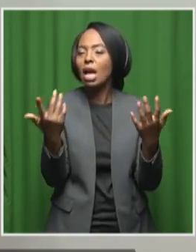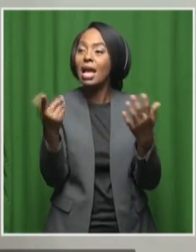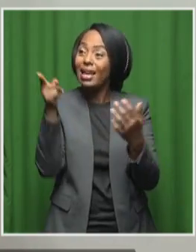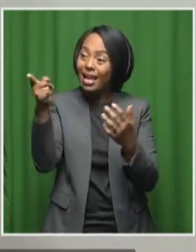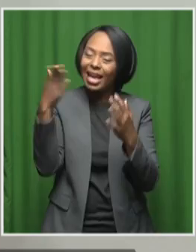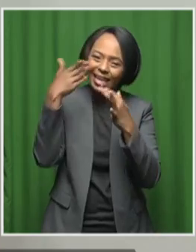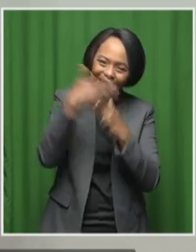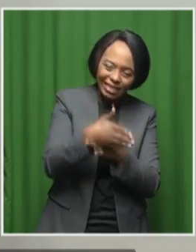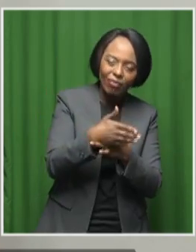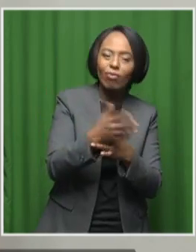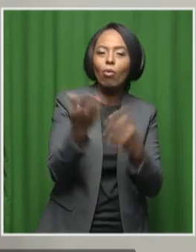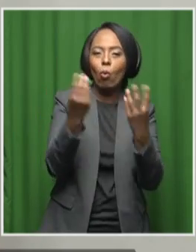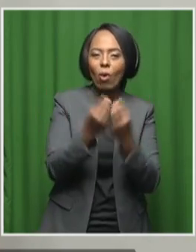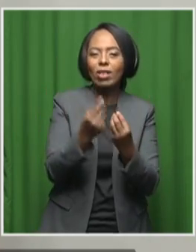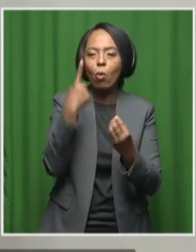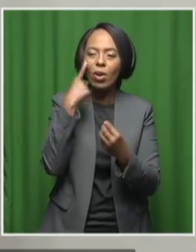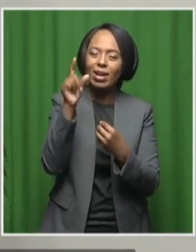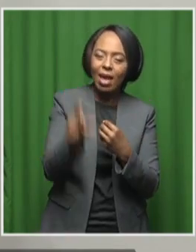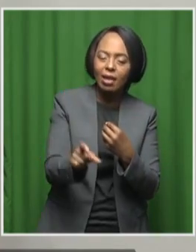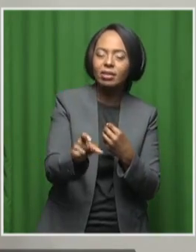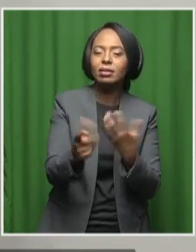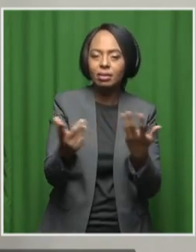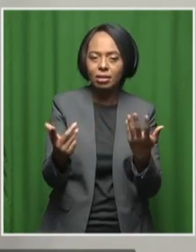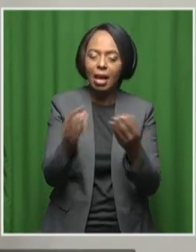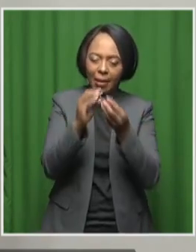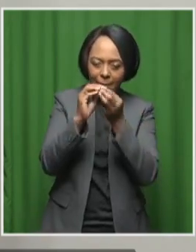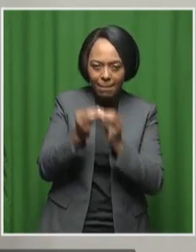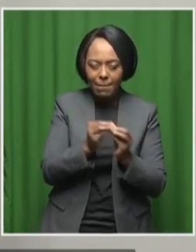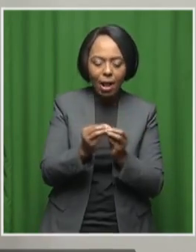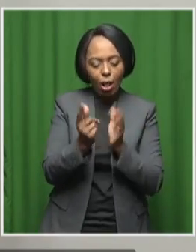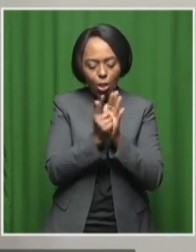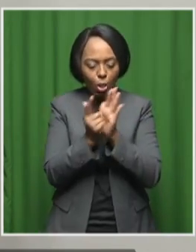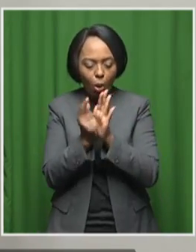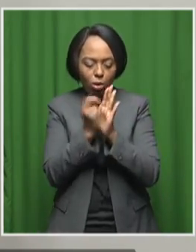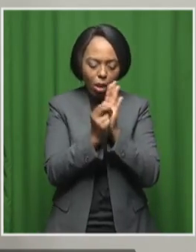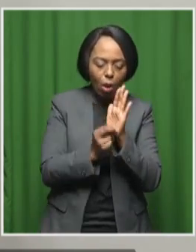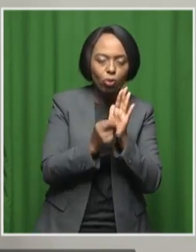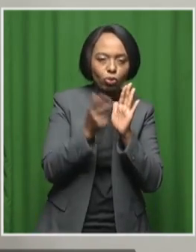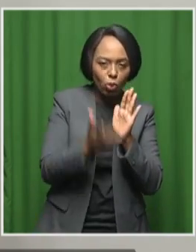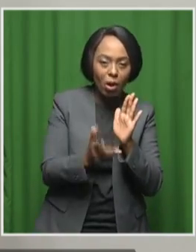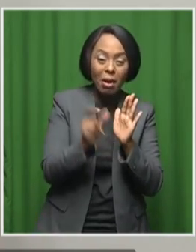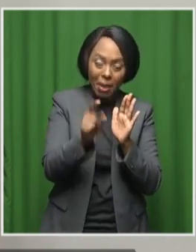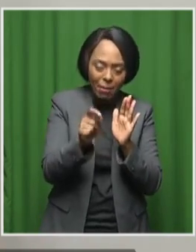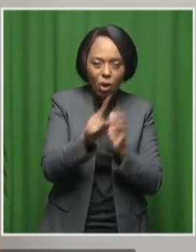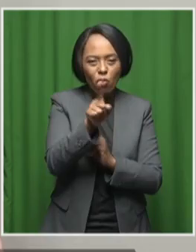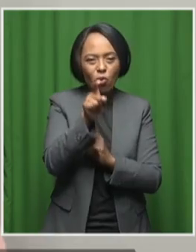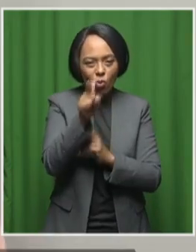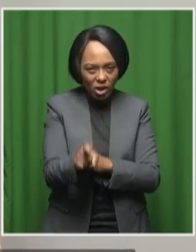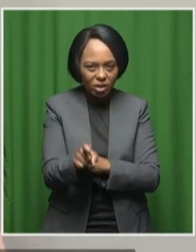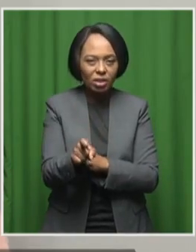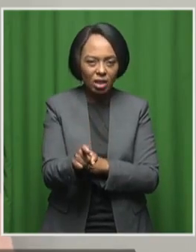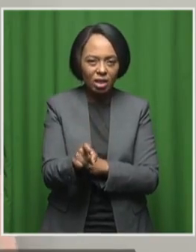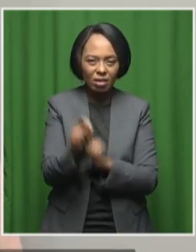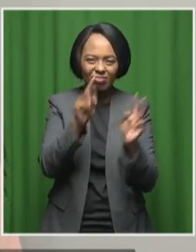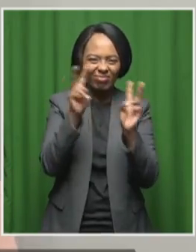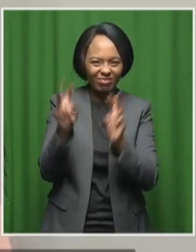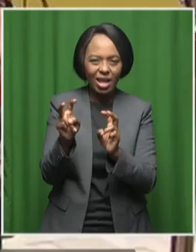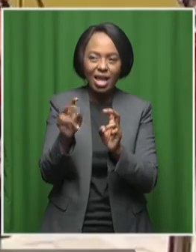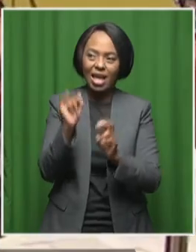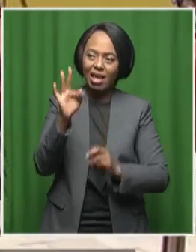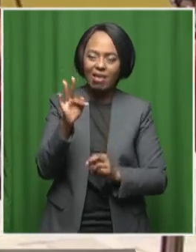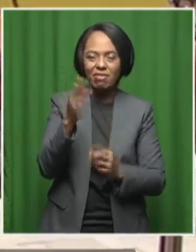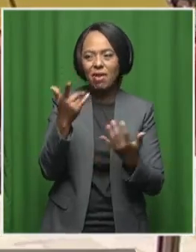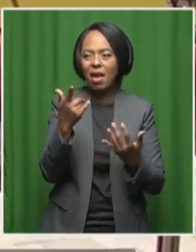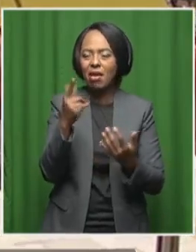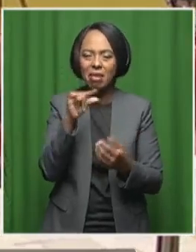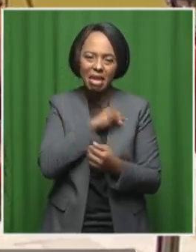with witnesses? So that's the main question in bail, not their guilt.